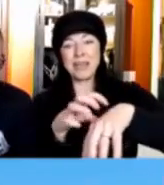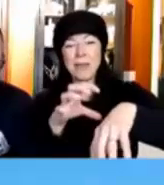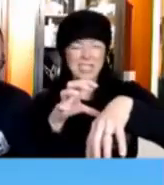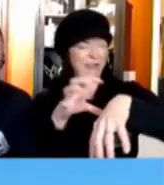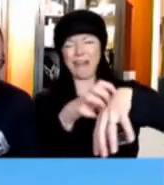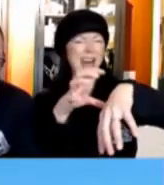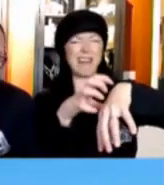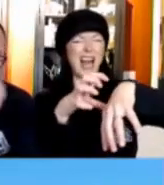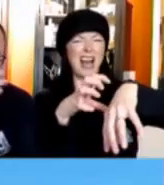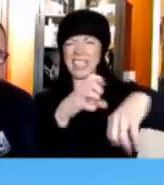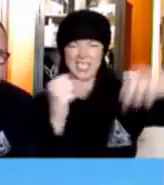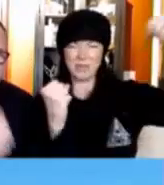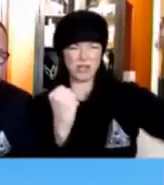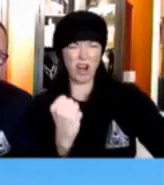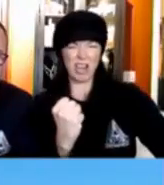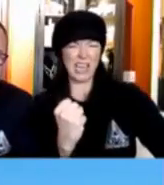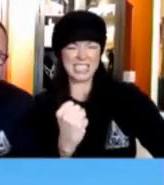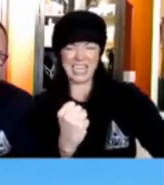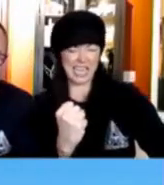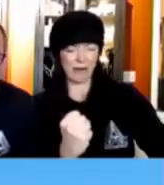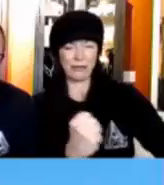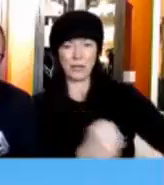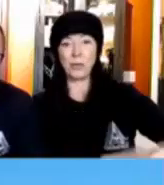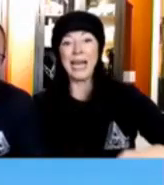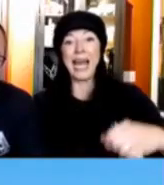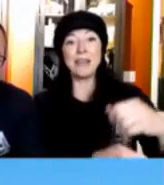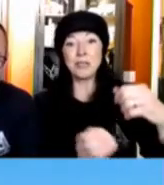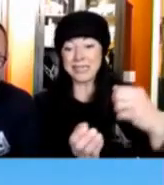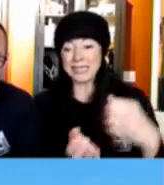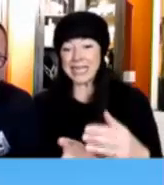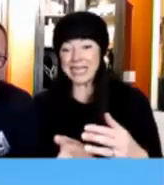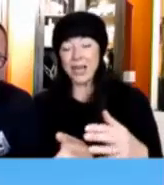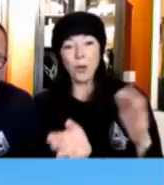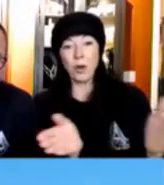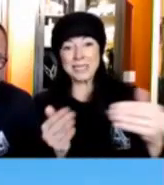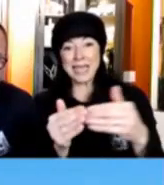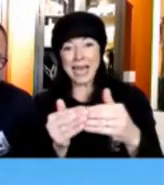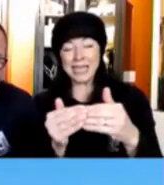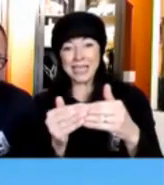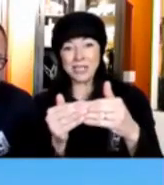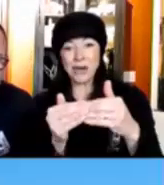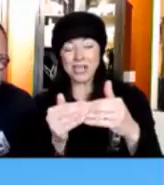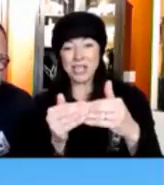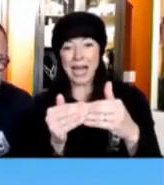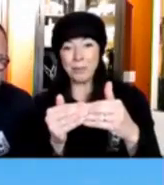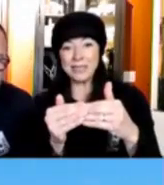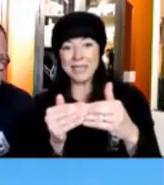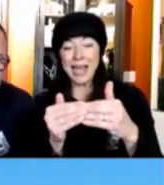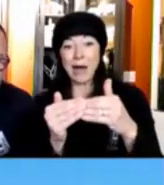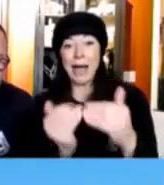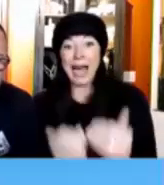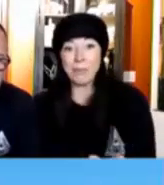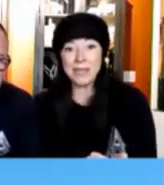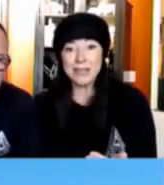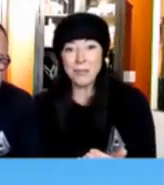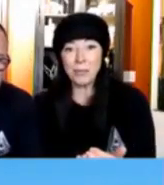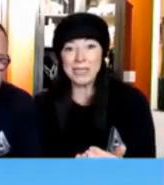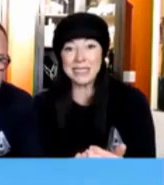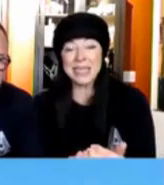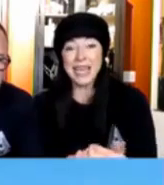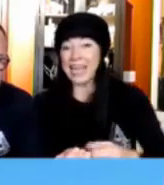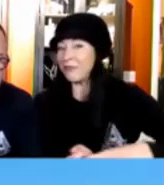make this, rah, rah, rah, yes, I'm strong and I can take care of you. And you'll see once that interaction happens, how happy the